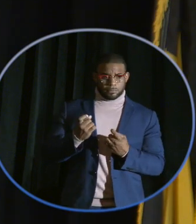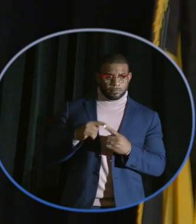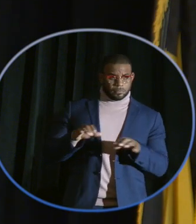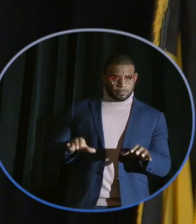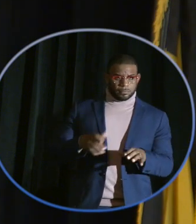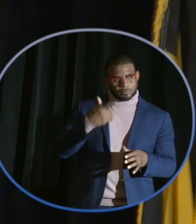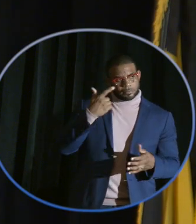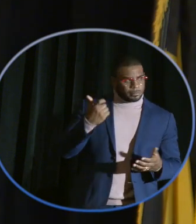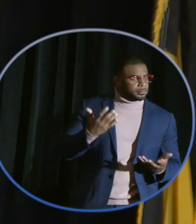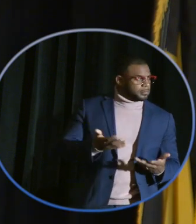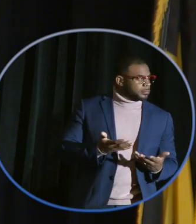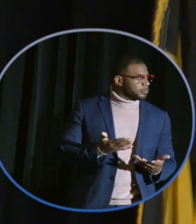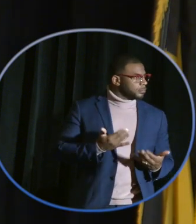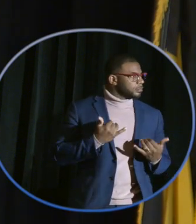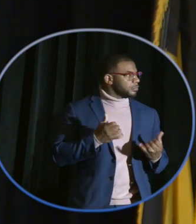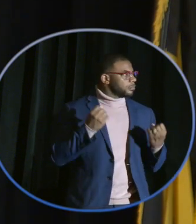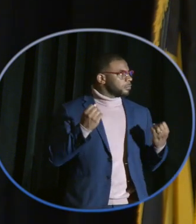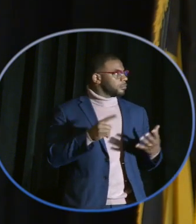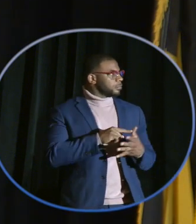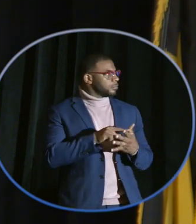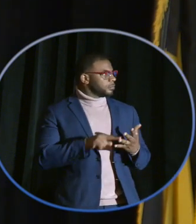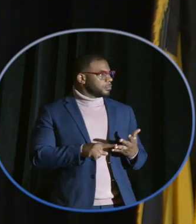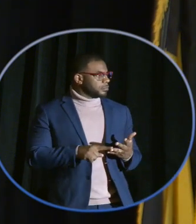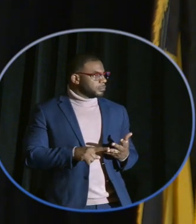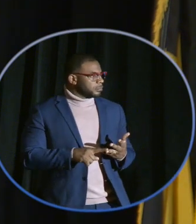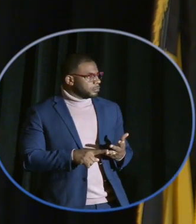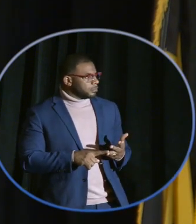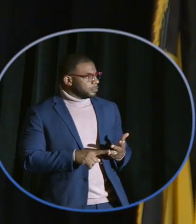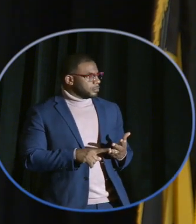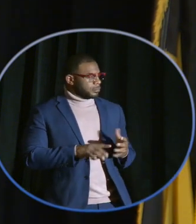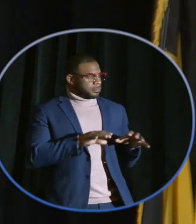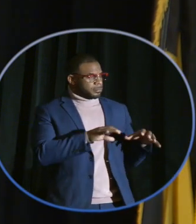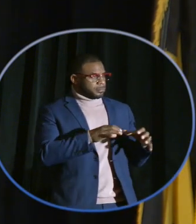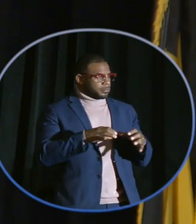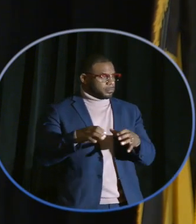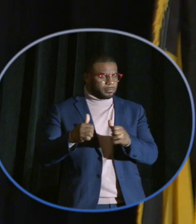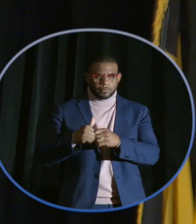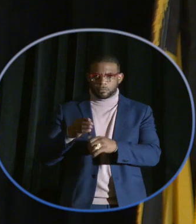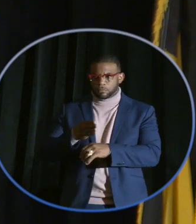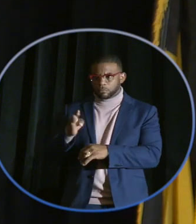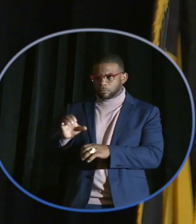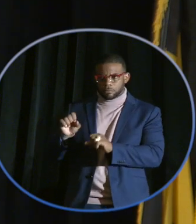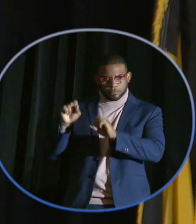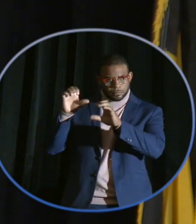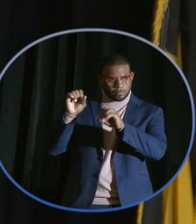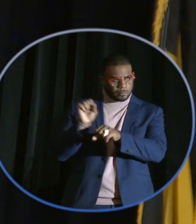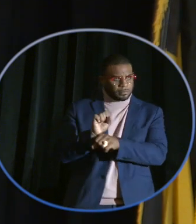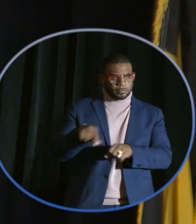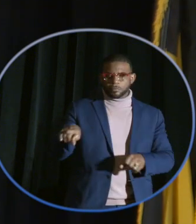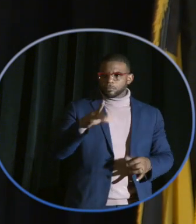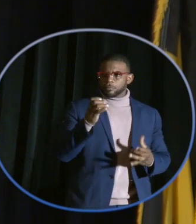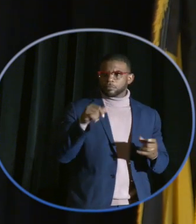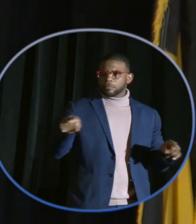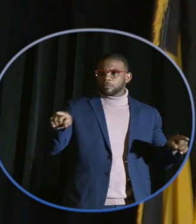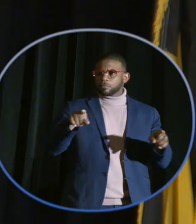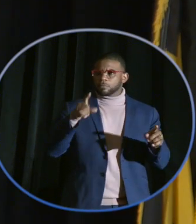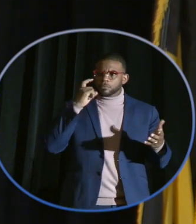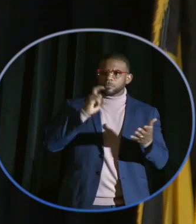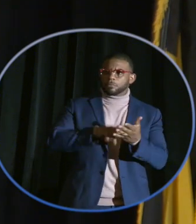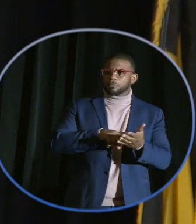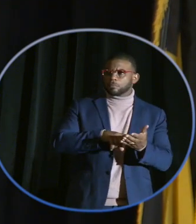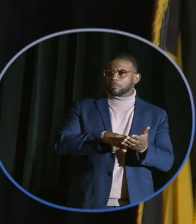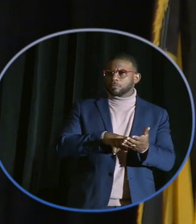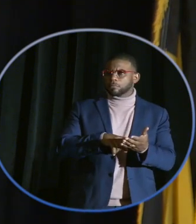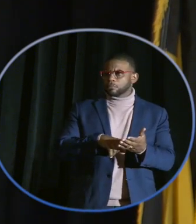do because there's so many entities in Baltimore that are doing amazing work, and we just wanted to give a little